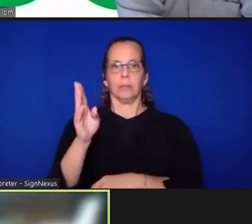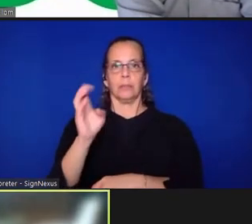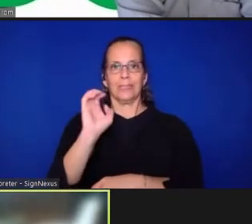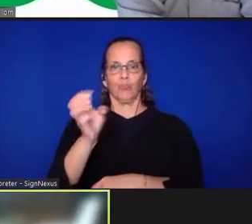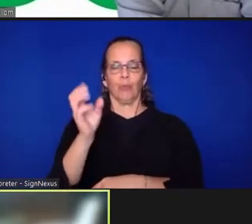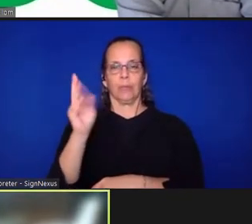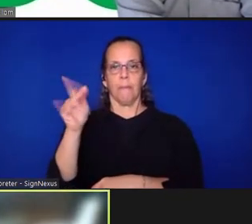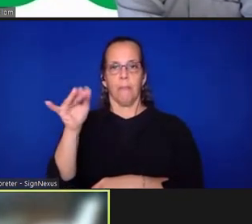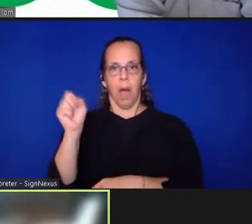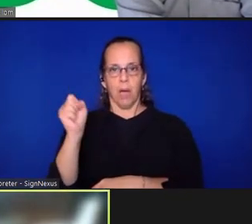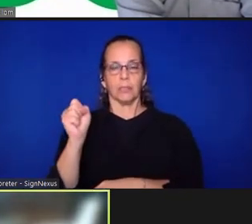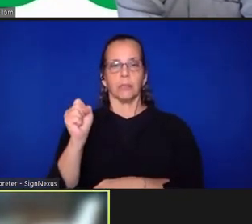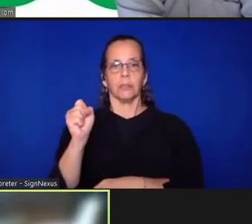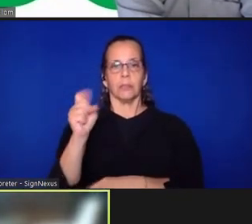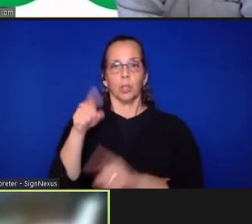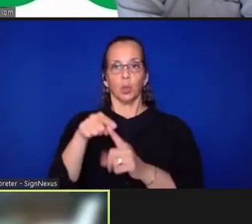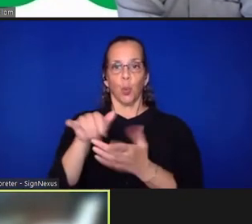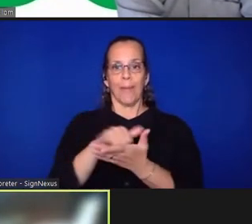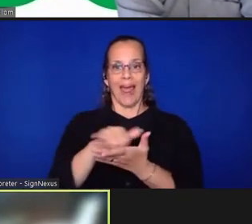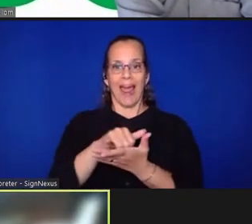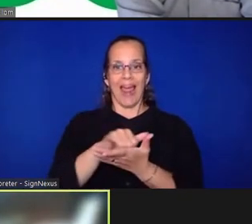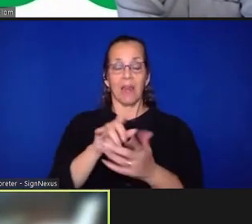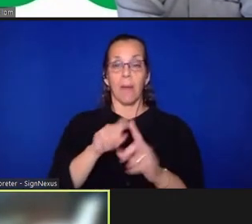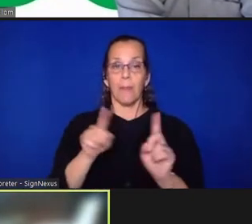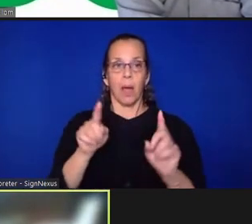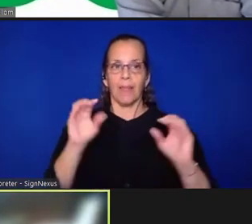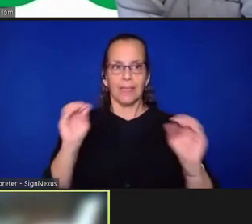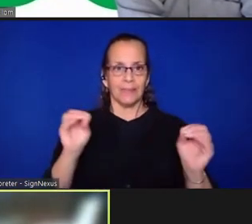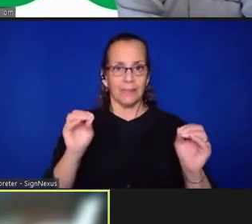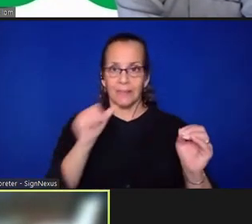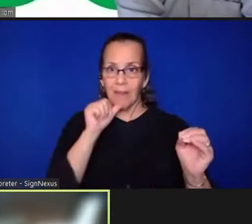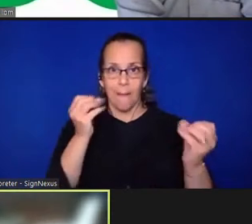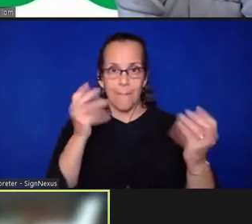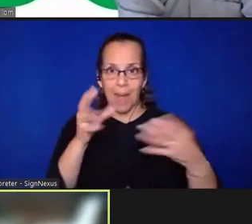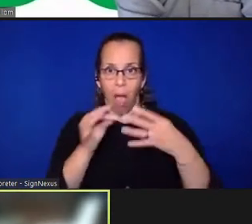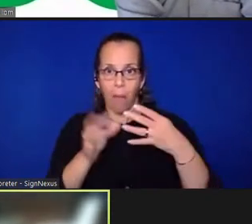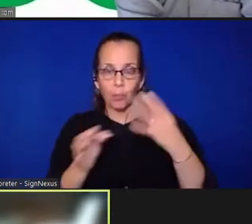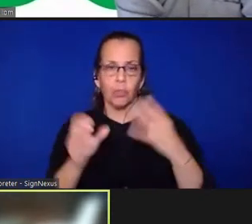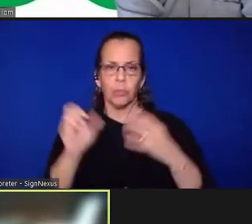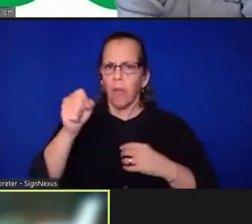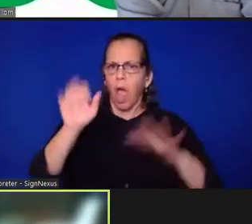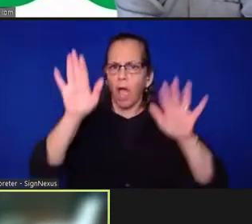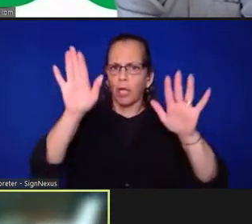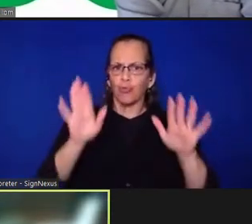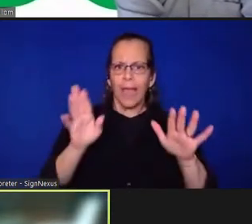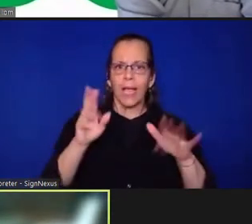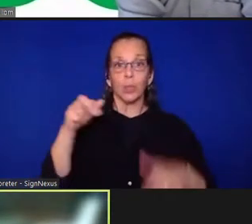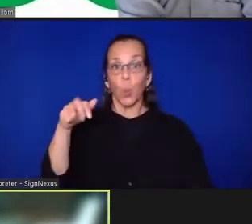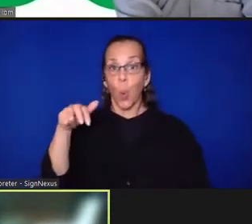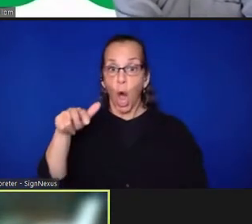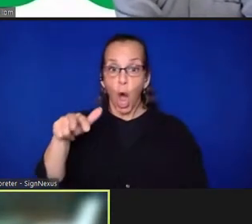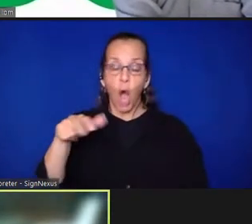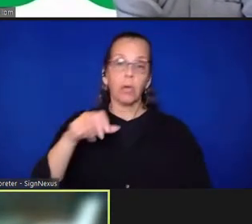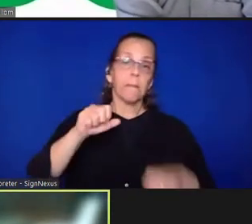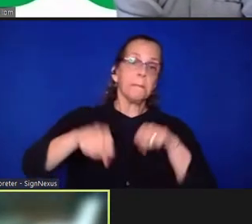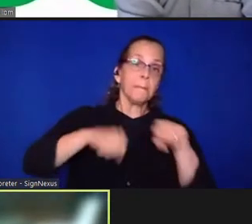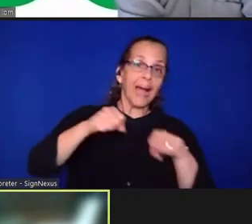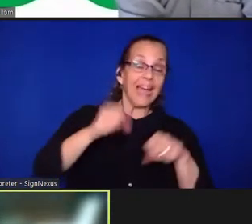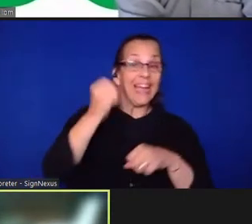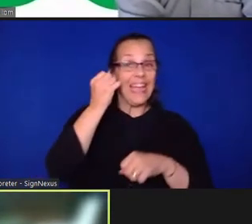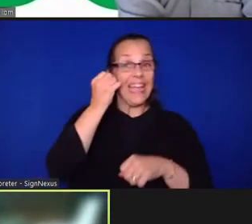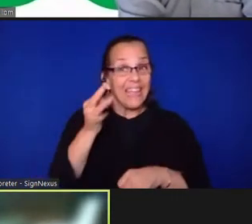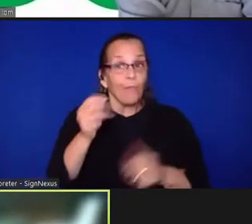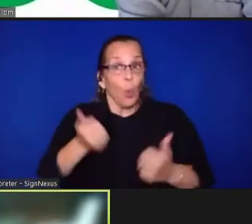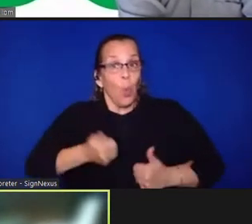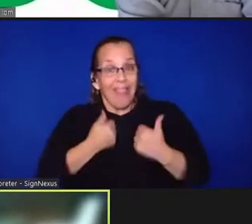of the major problems with this is there is no viable Alternatives yeah it may be great to use your you know to walk or bike if you live in Manhattan